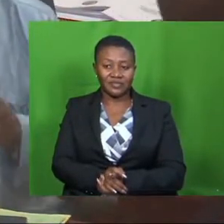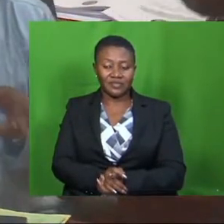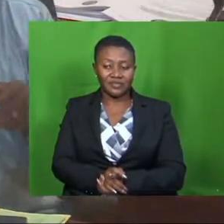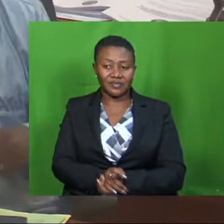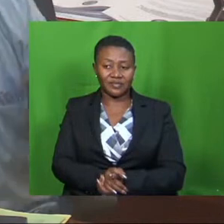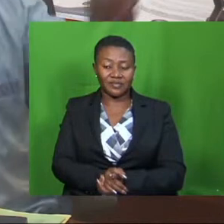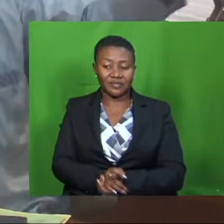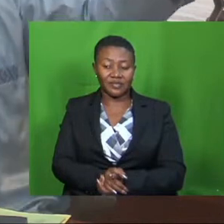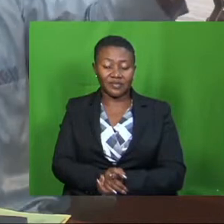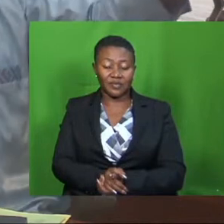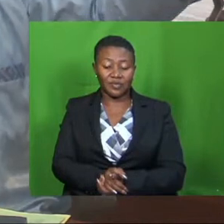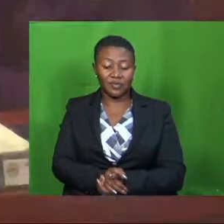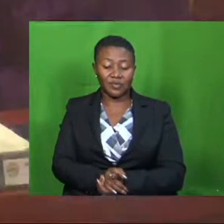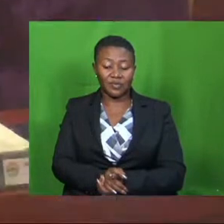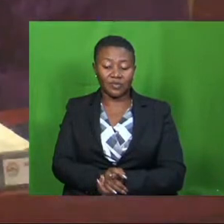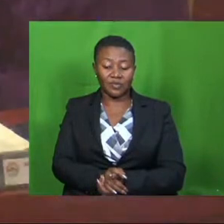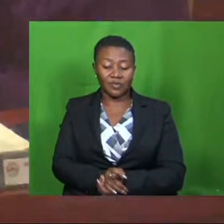Mr. Speaker,